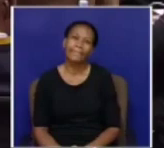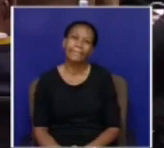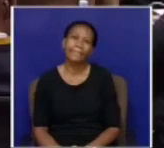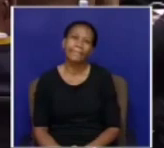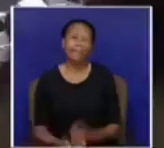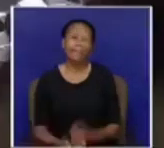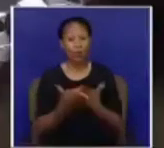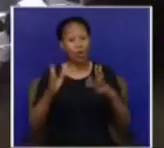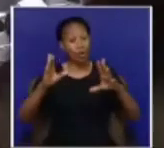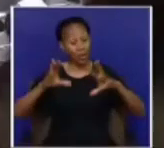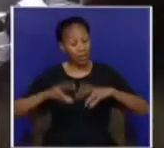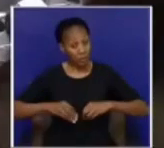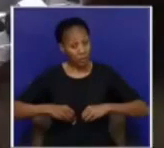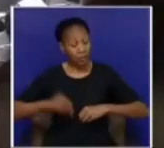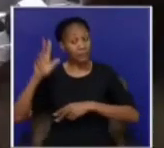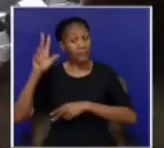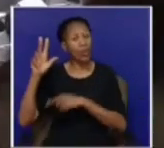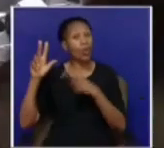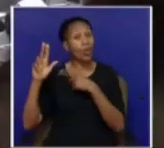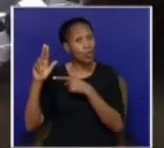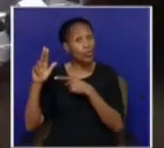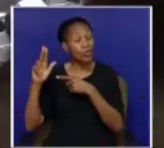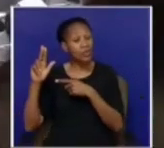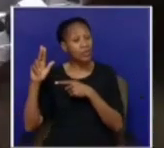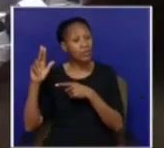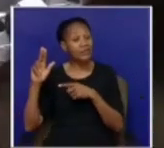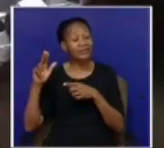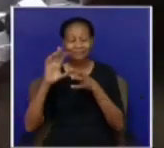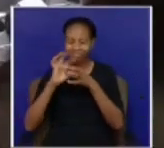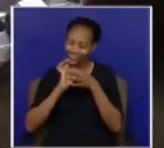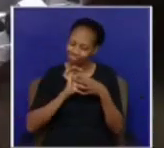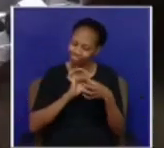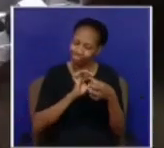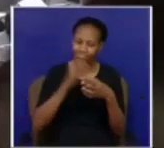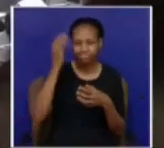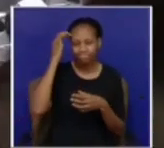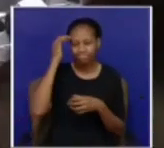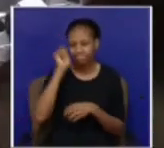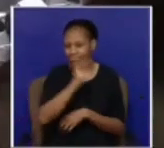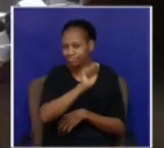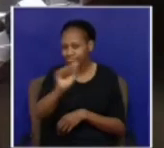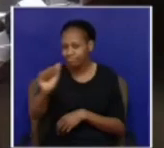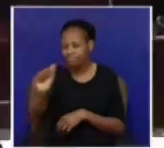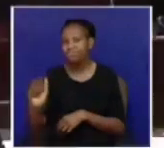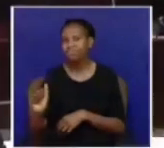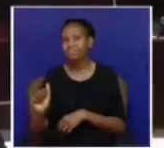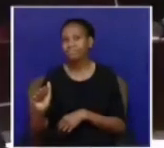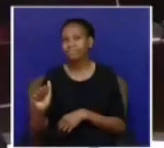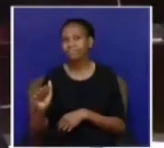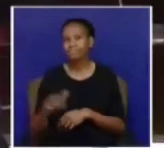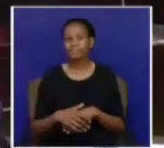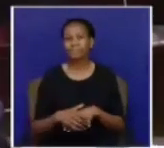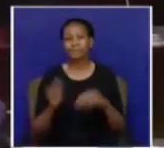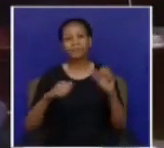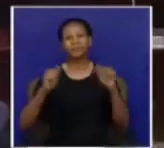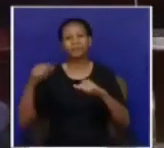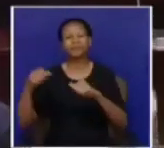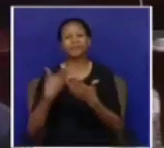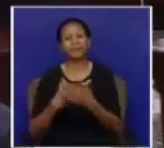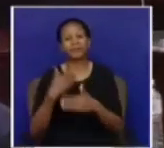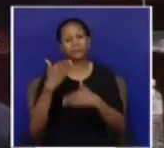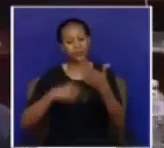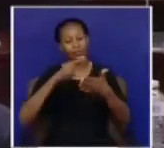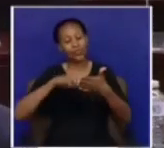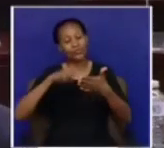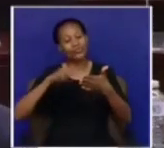Do all of you consider the oath or affirmation binding on your conscience? You may proceed to read the